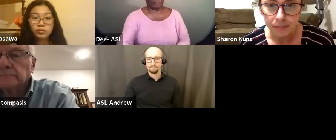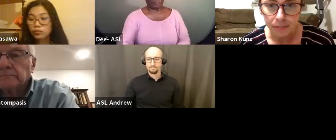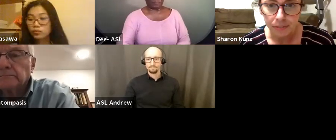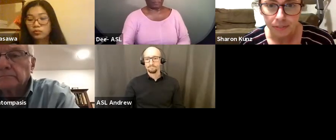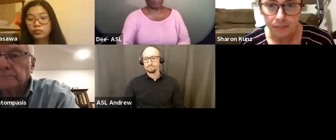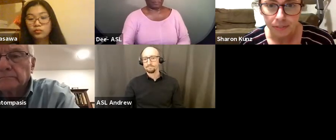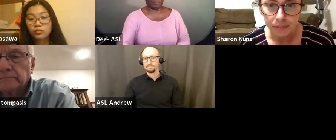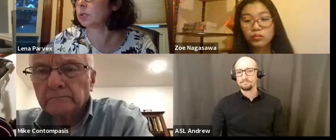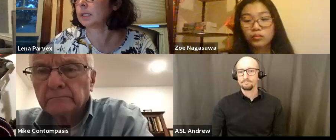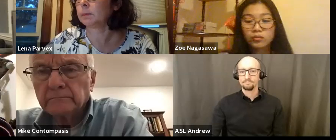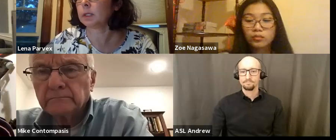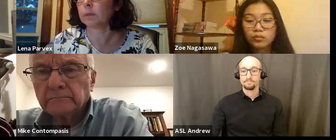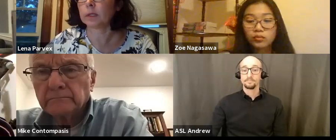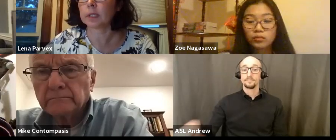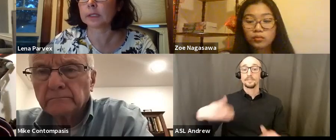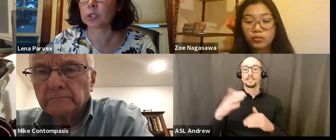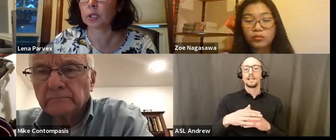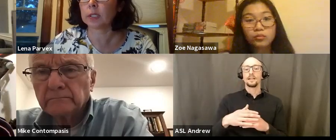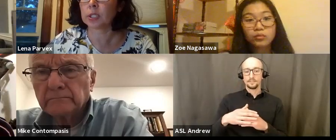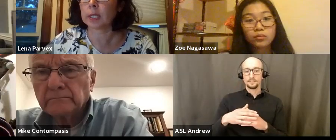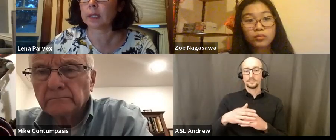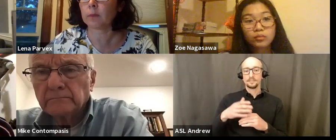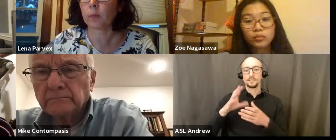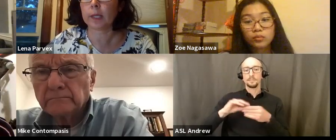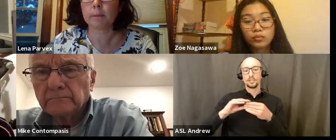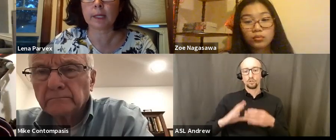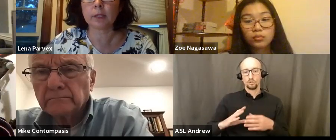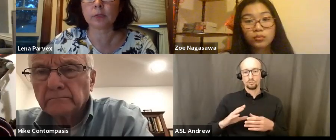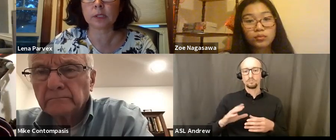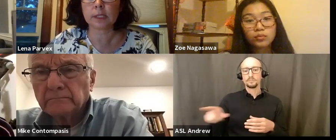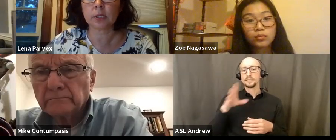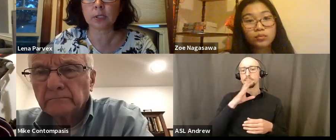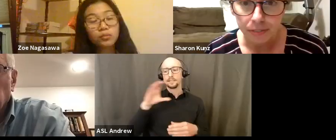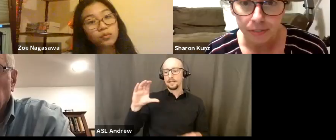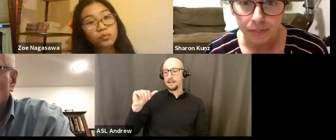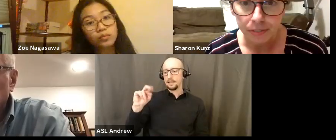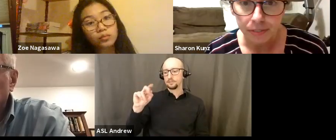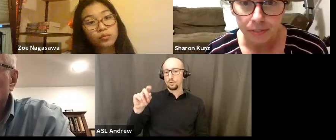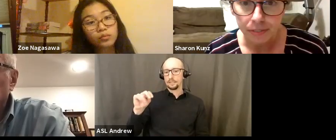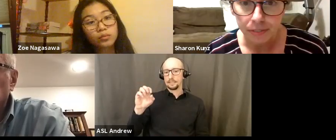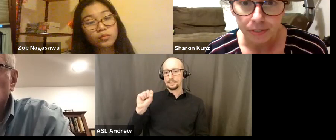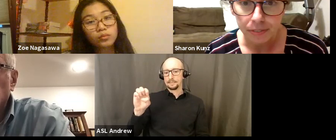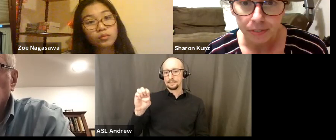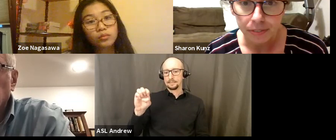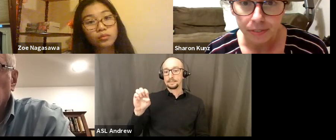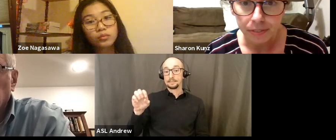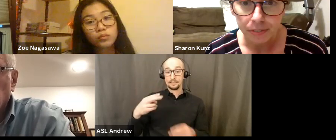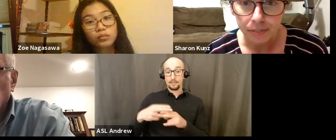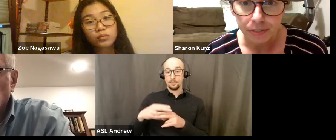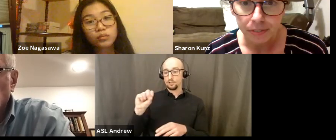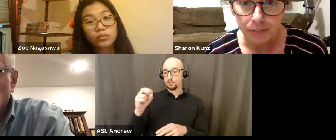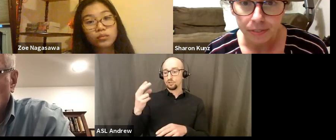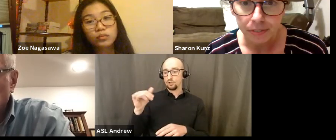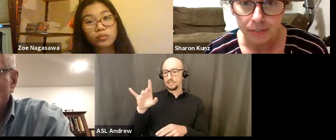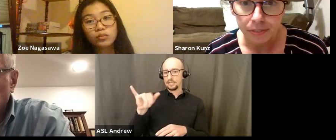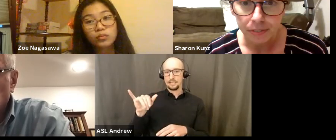Next speaker, we have a Cantonese speaker, but it's Shirley Sheng Wang, but I don't see her. So I think that